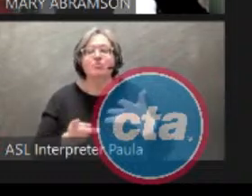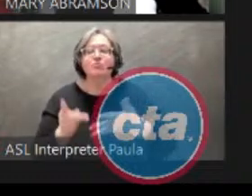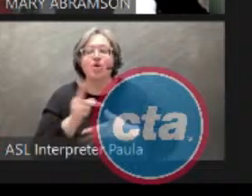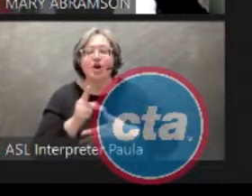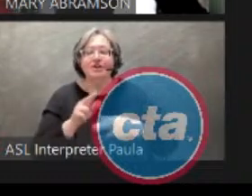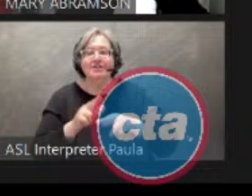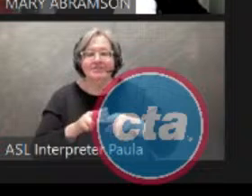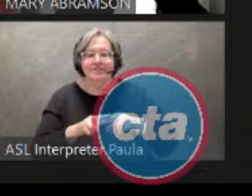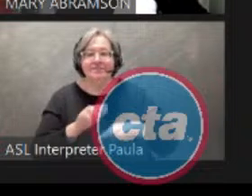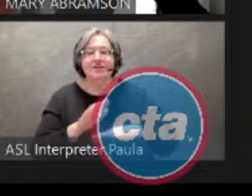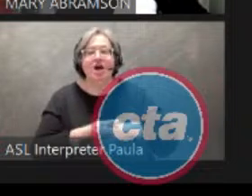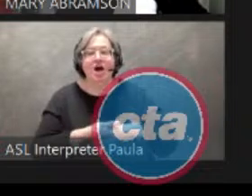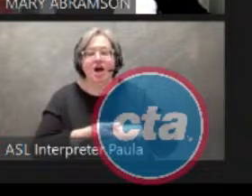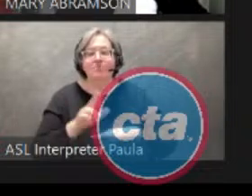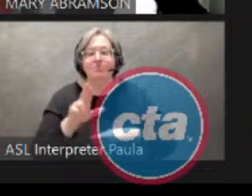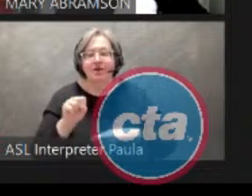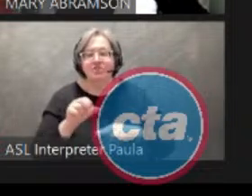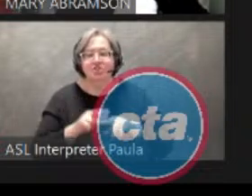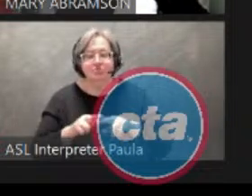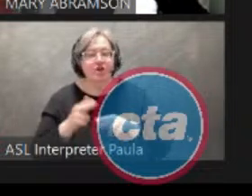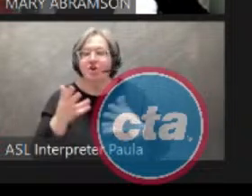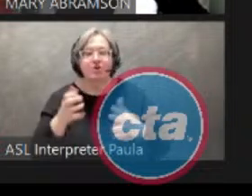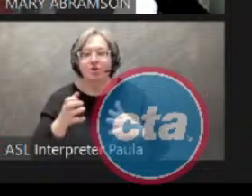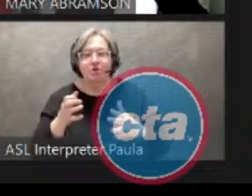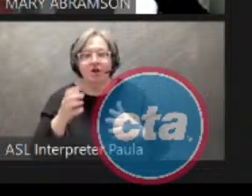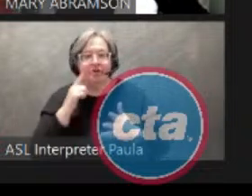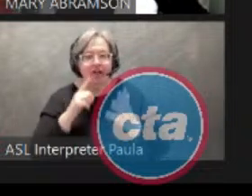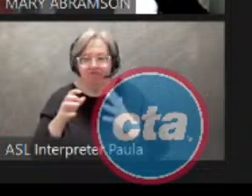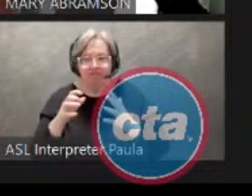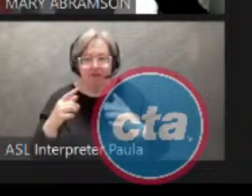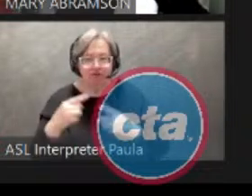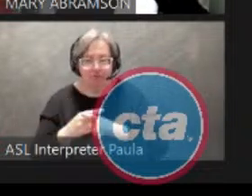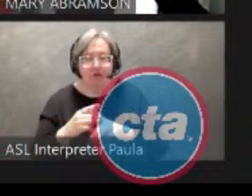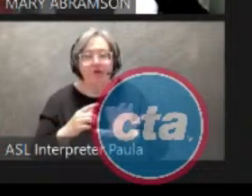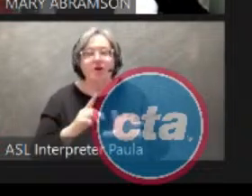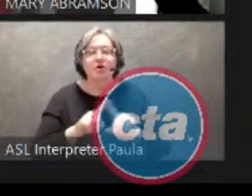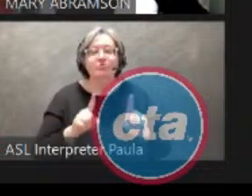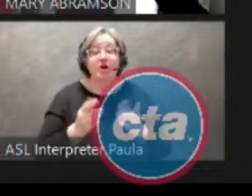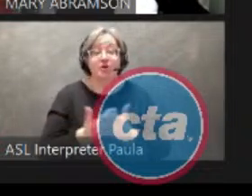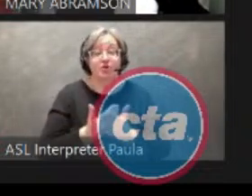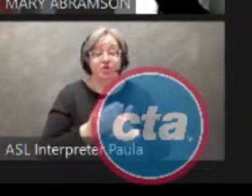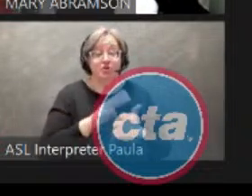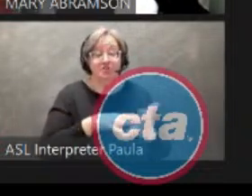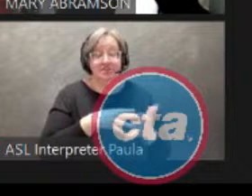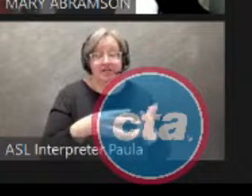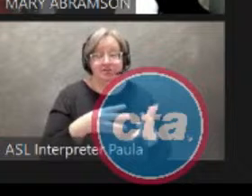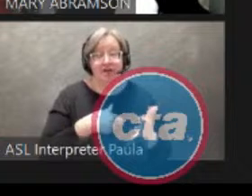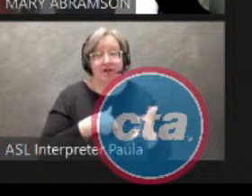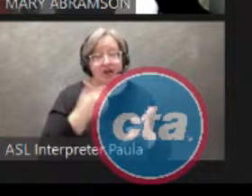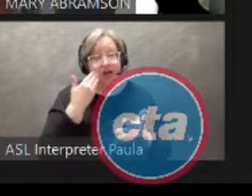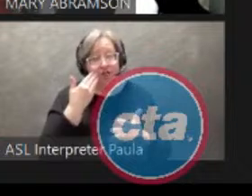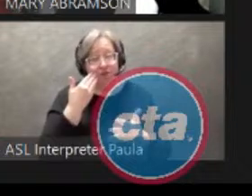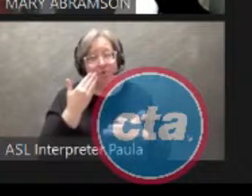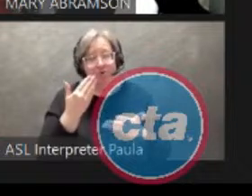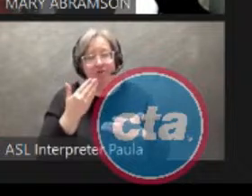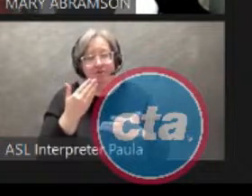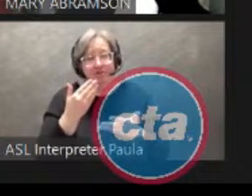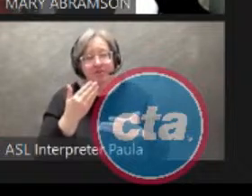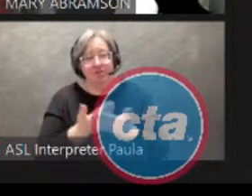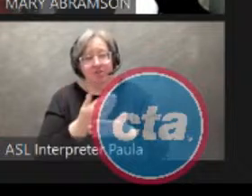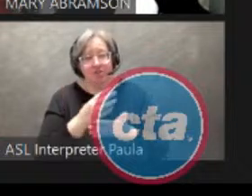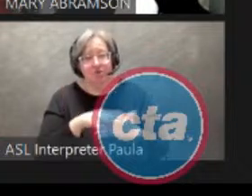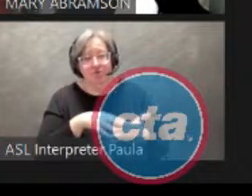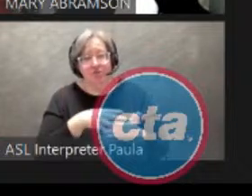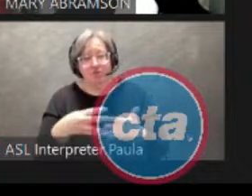and trains. But it's still, especially with new schedules, and I know the new schedules are